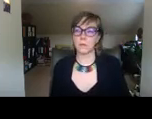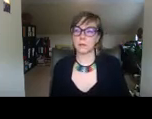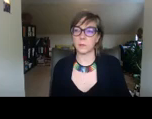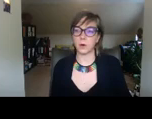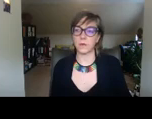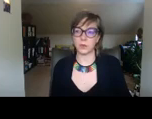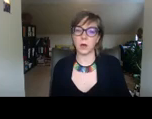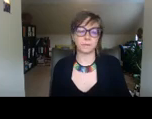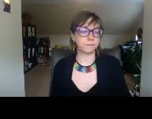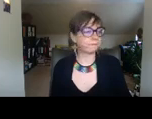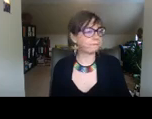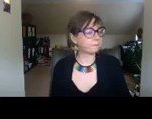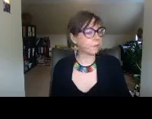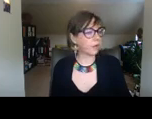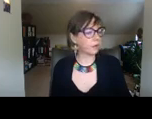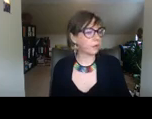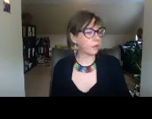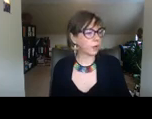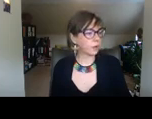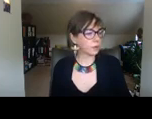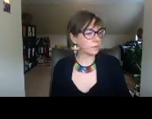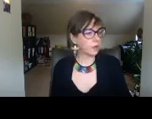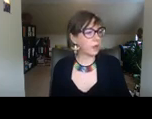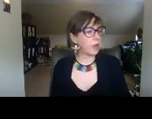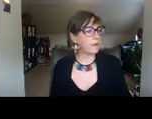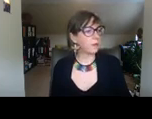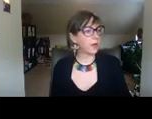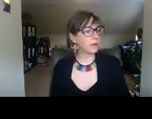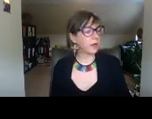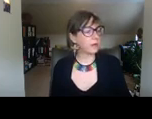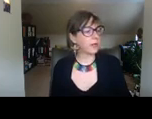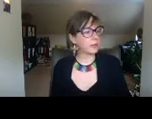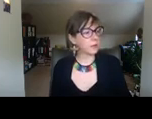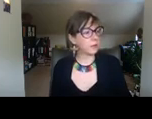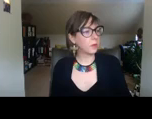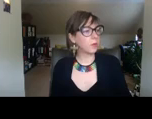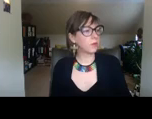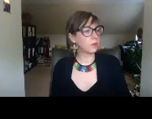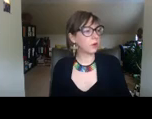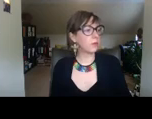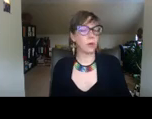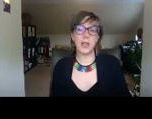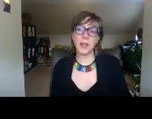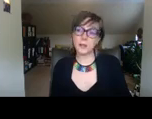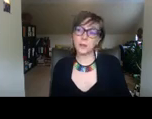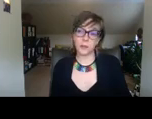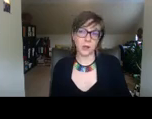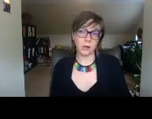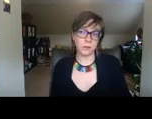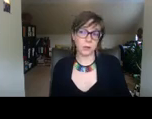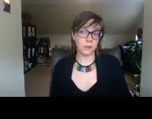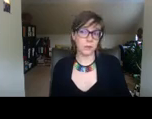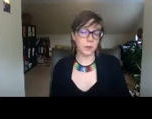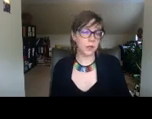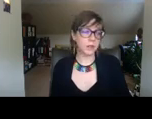remotely as part of their job, even when they work in person. And then we have 86 people that were over the phone, 48 that were